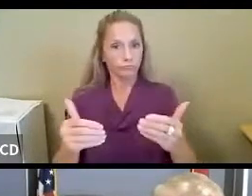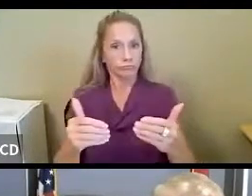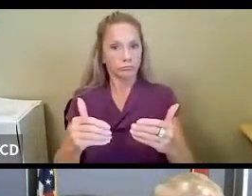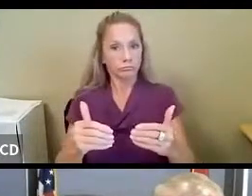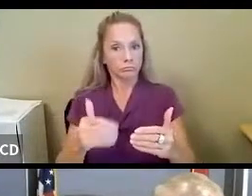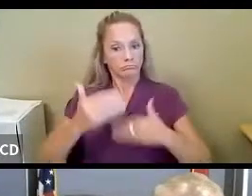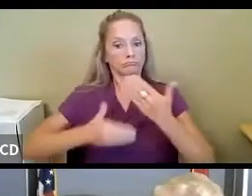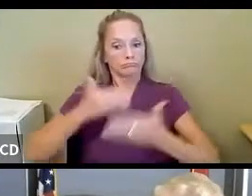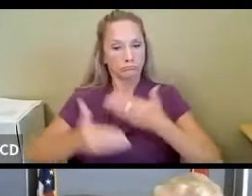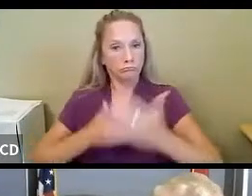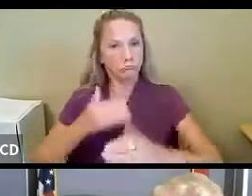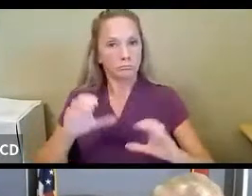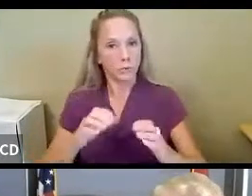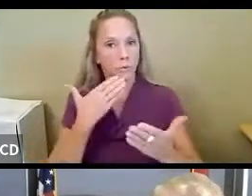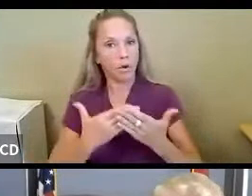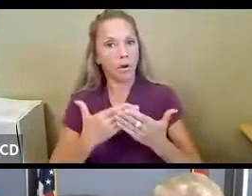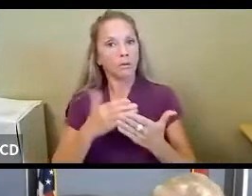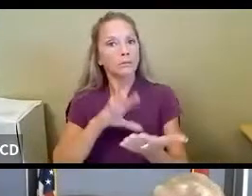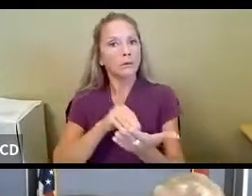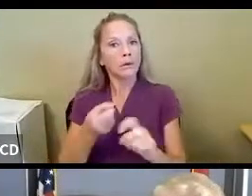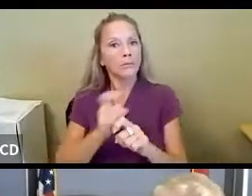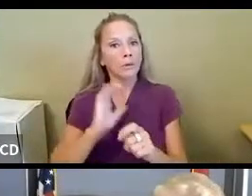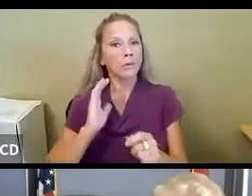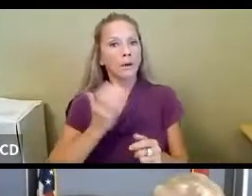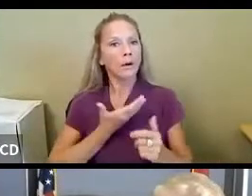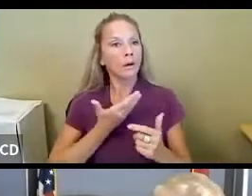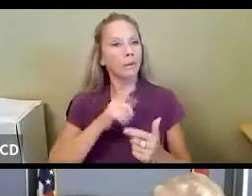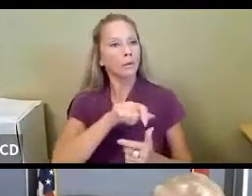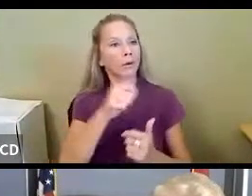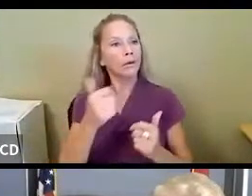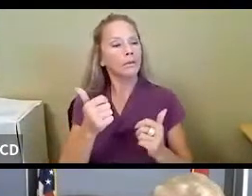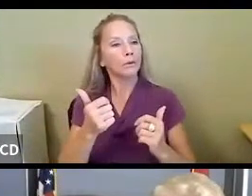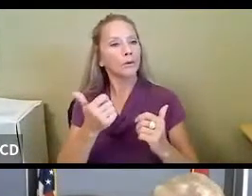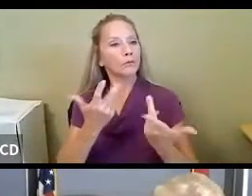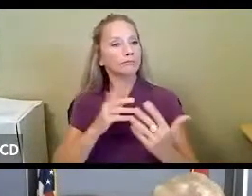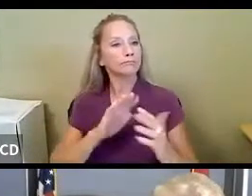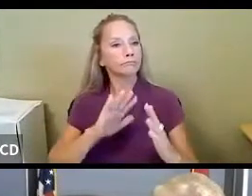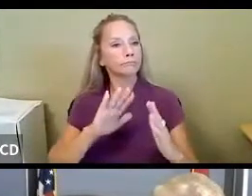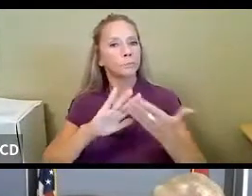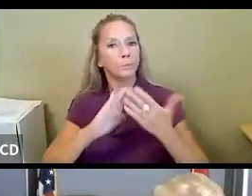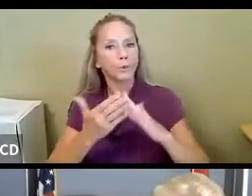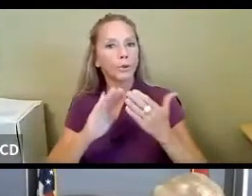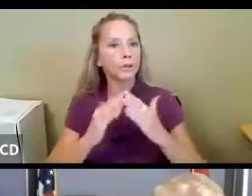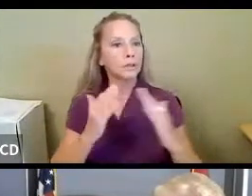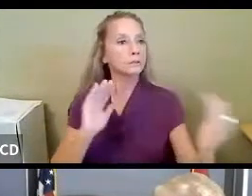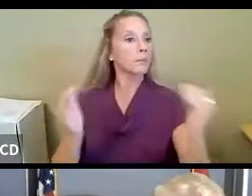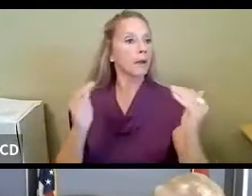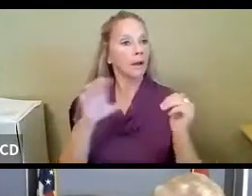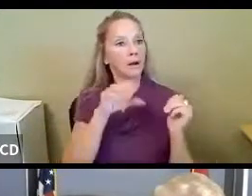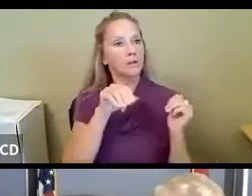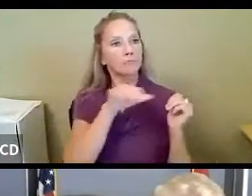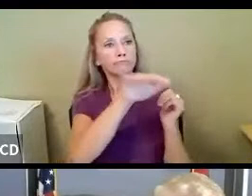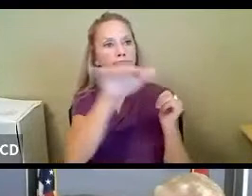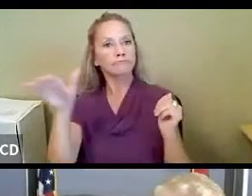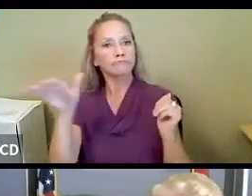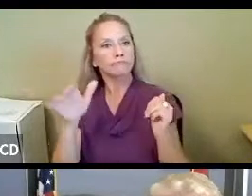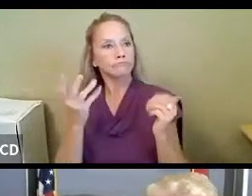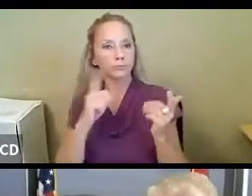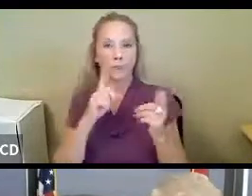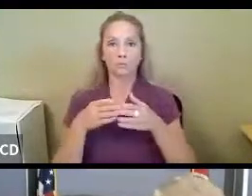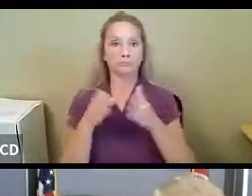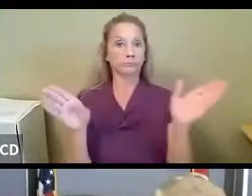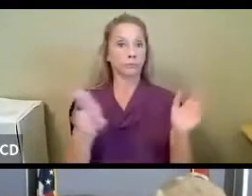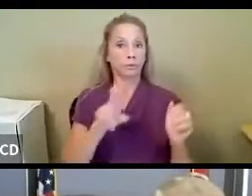learn from our colleagues and peers around the country, so we can do the right thing. And I was really pleased